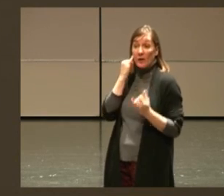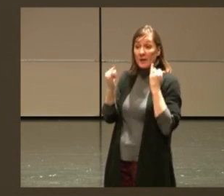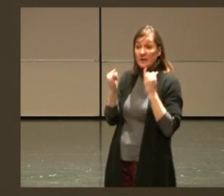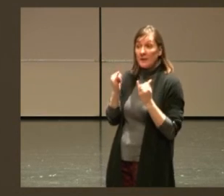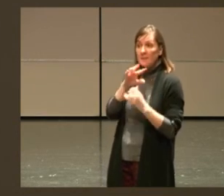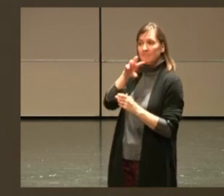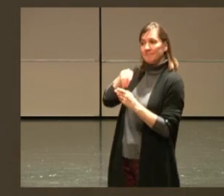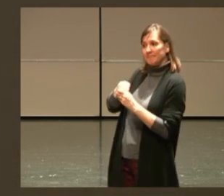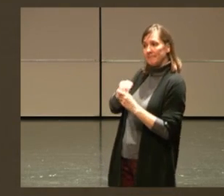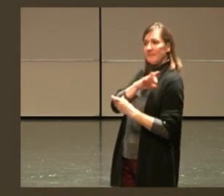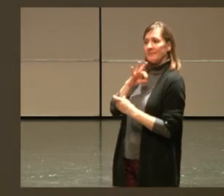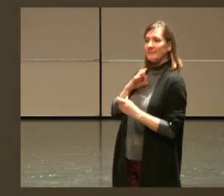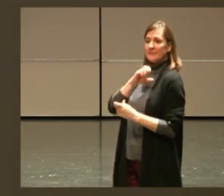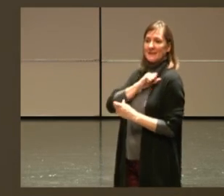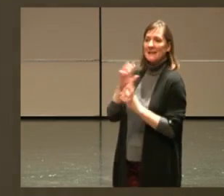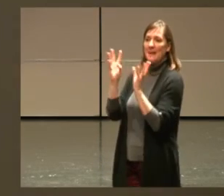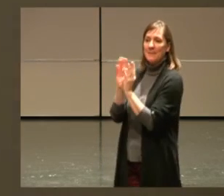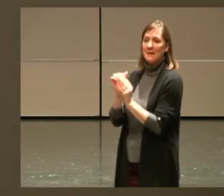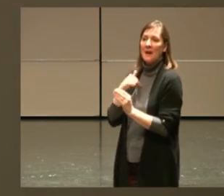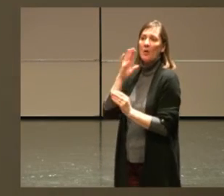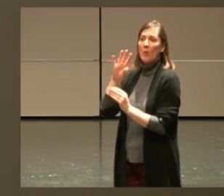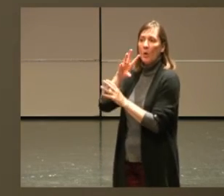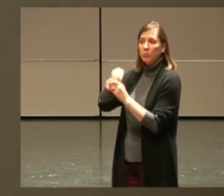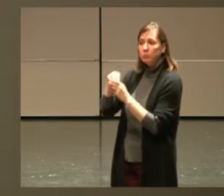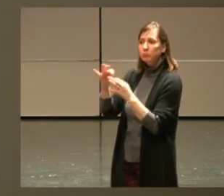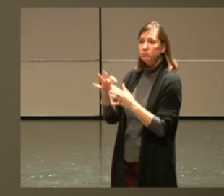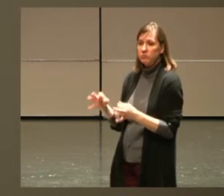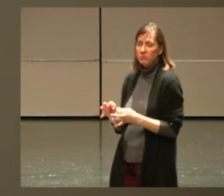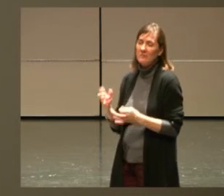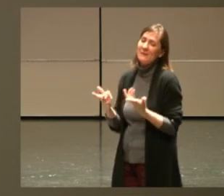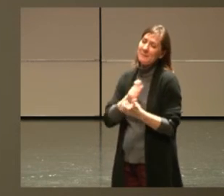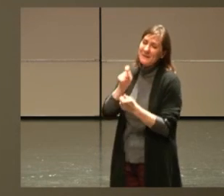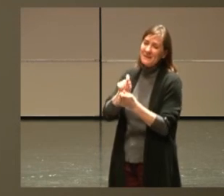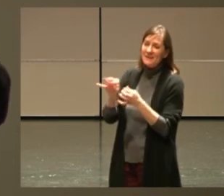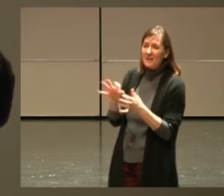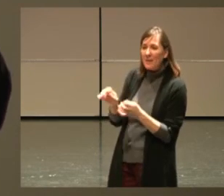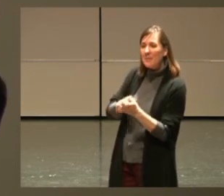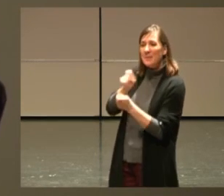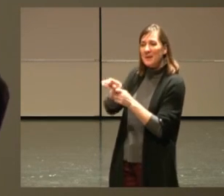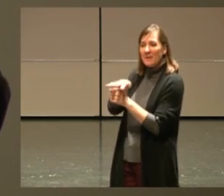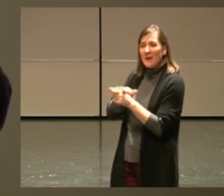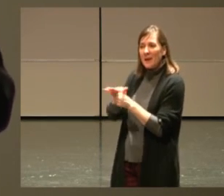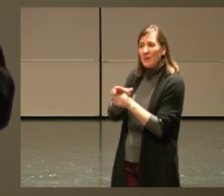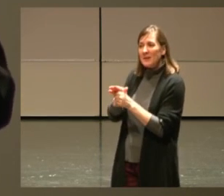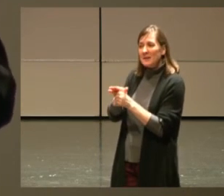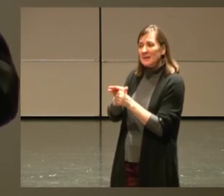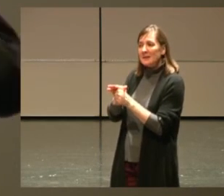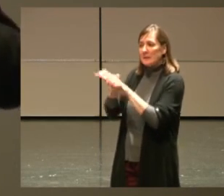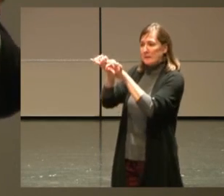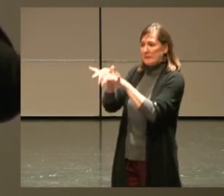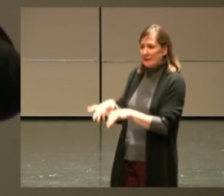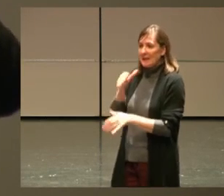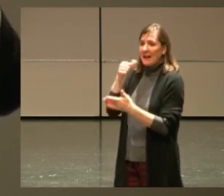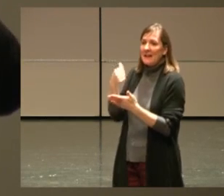the faculty senate meeting. So I've got some comments in some specific areas and a long letter that will go to John and